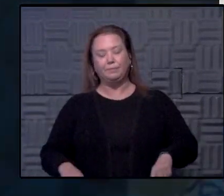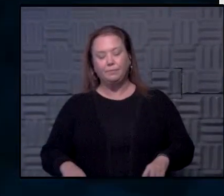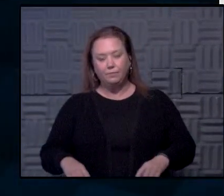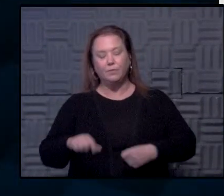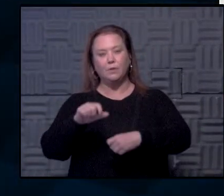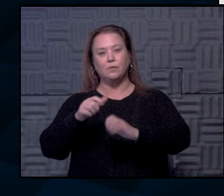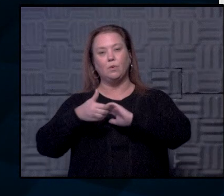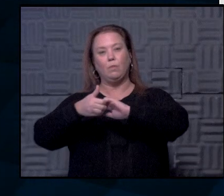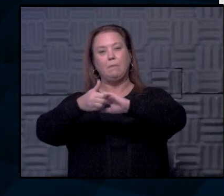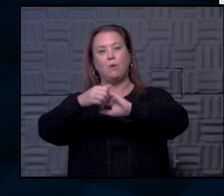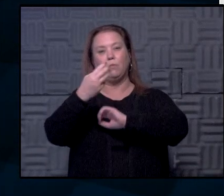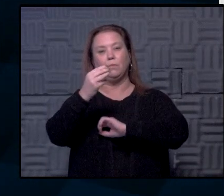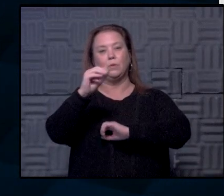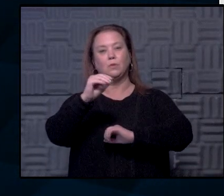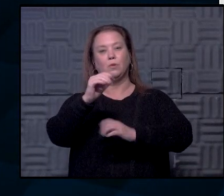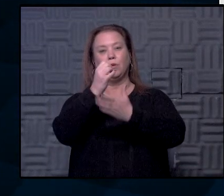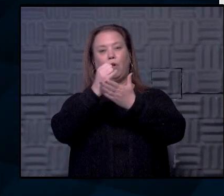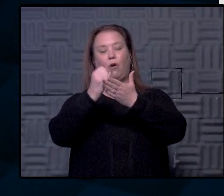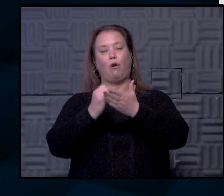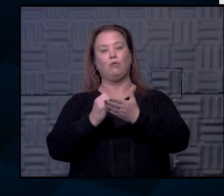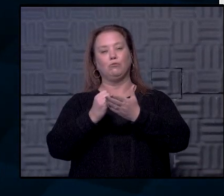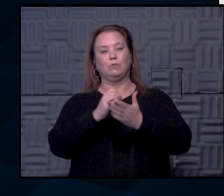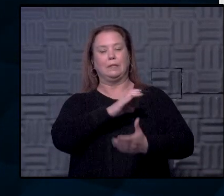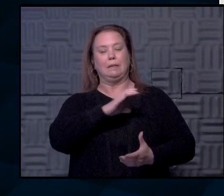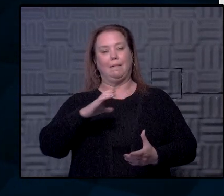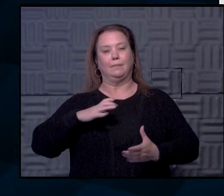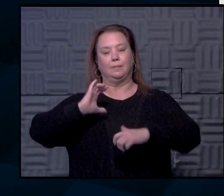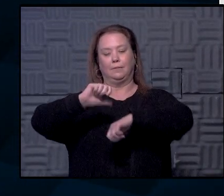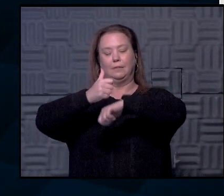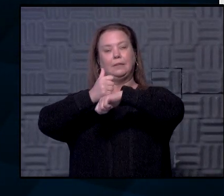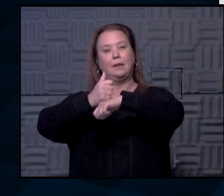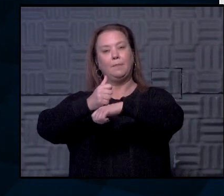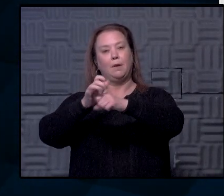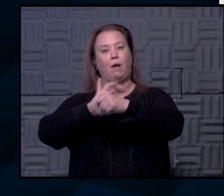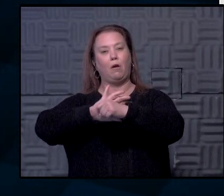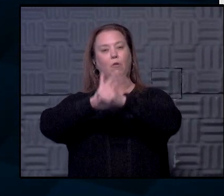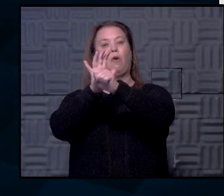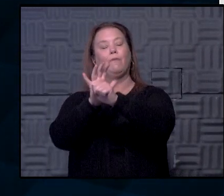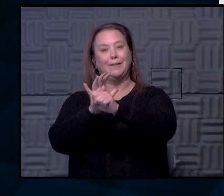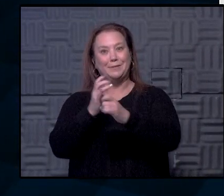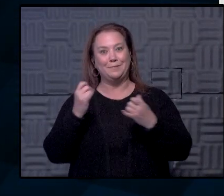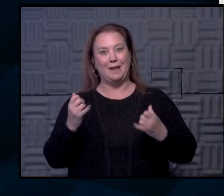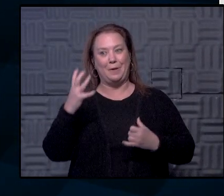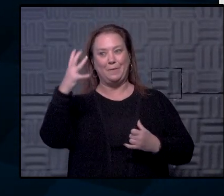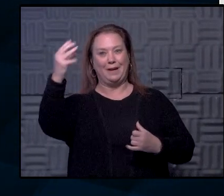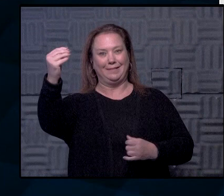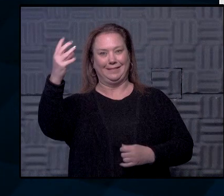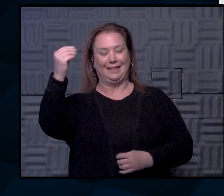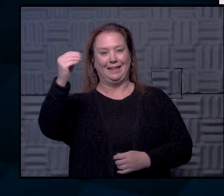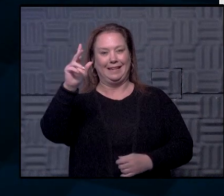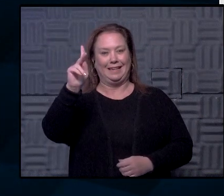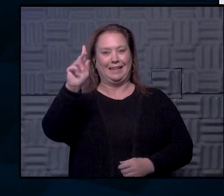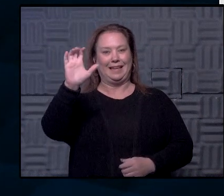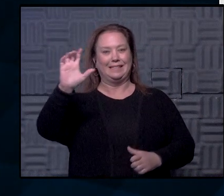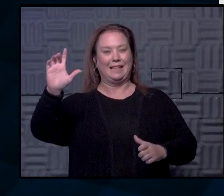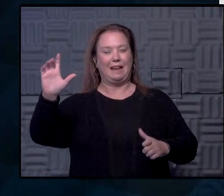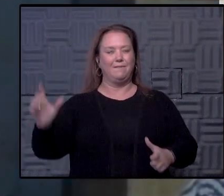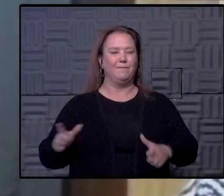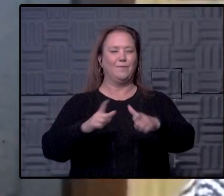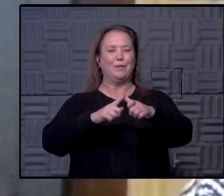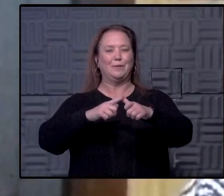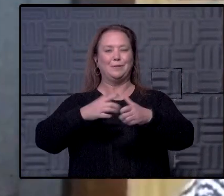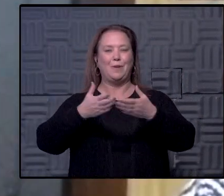with the Missouri Arts Council to get a COVID plan approved. And so what we've done is moved it outdoors. So we are now Kansas City's first open